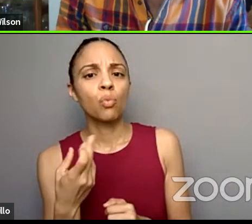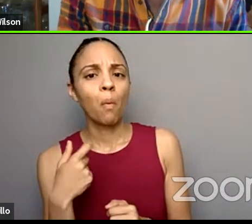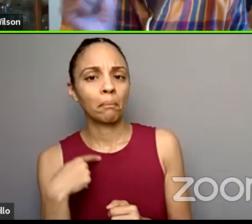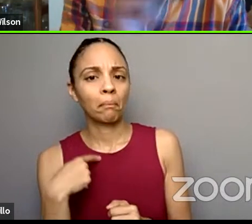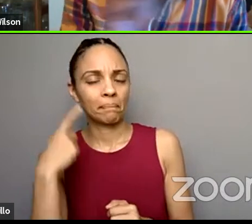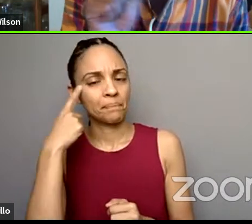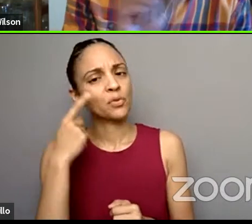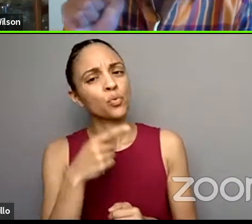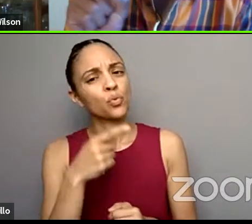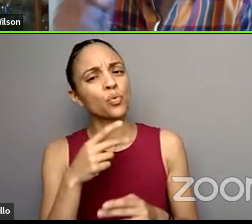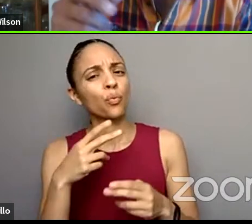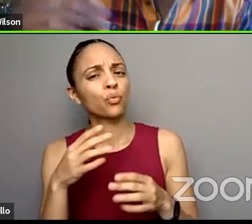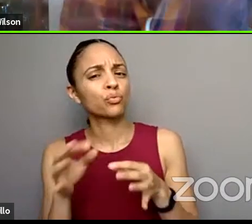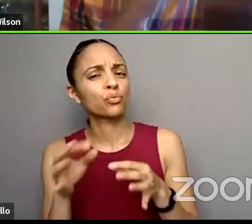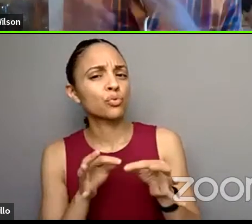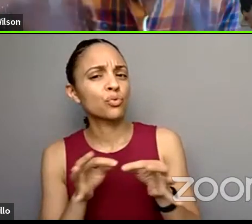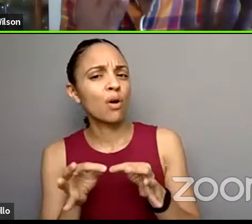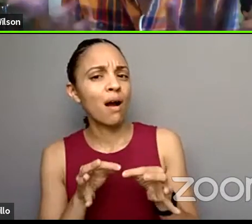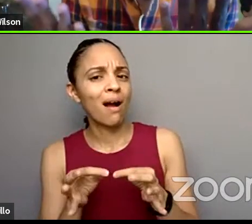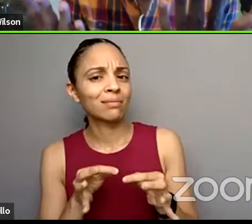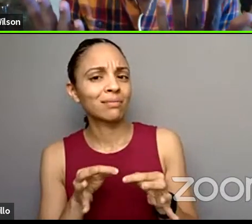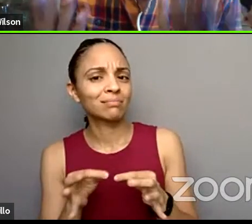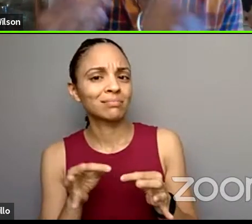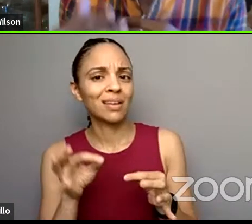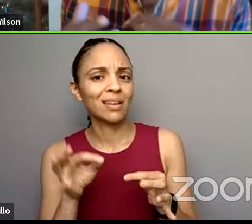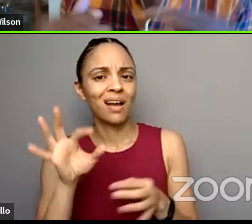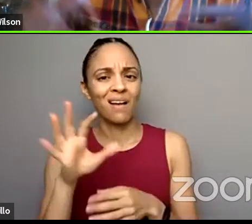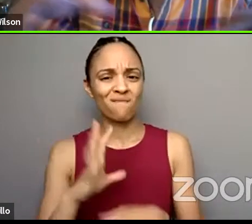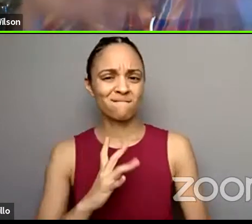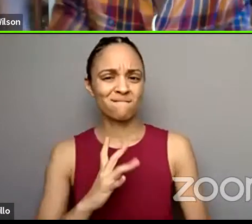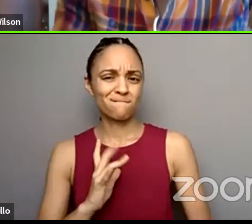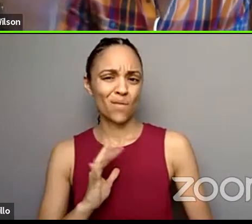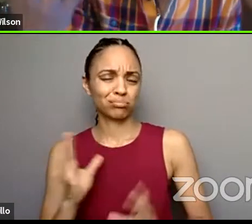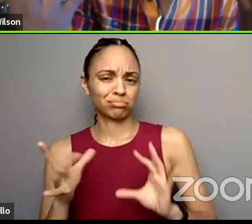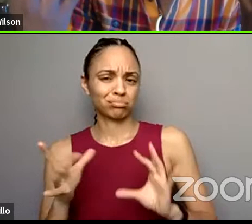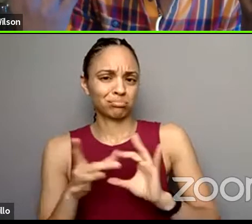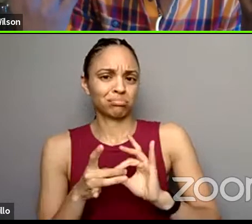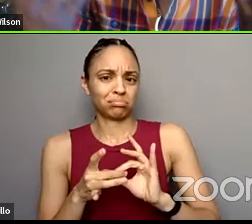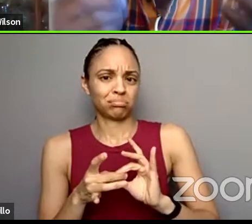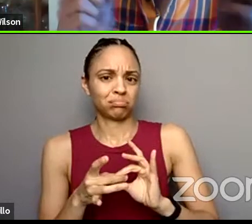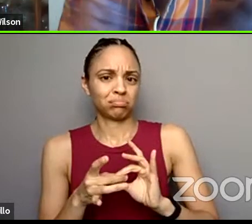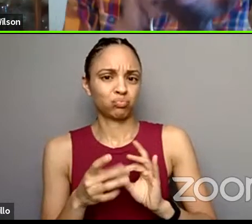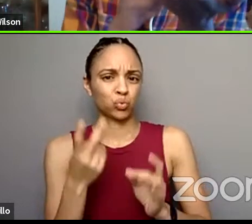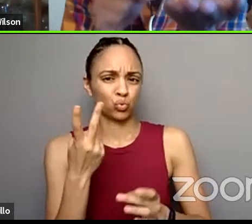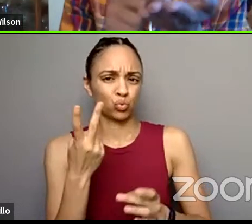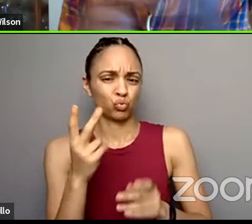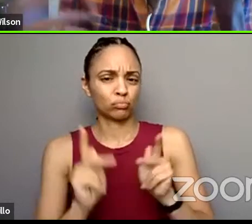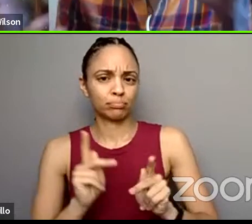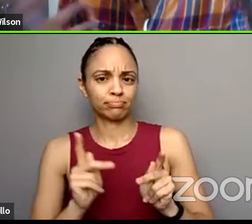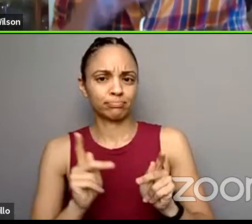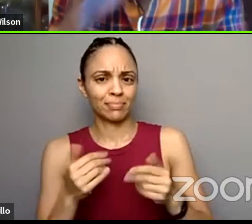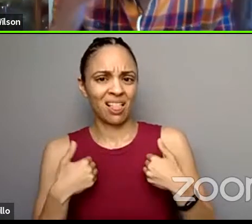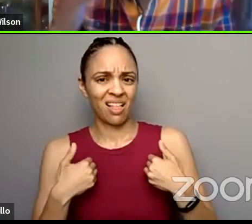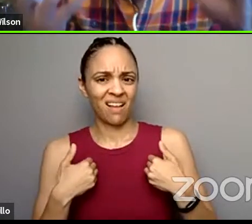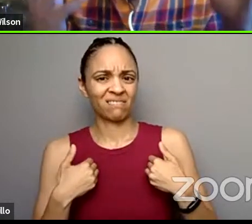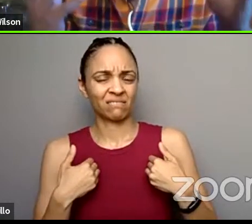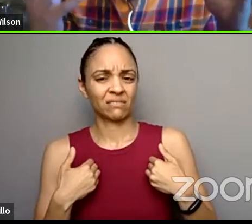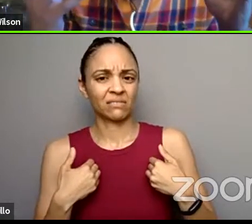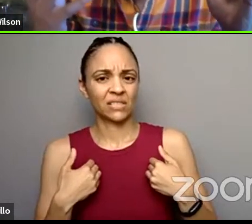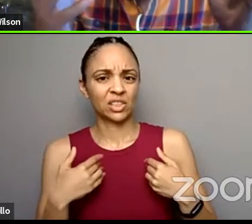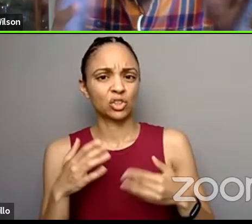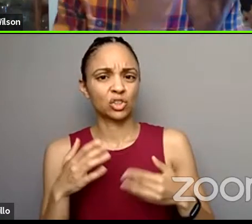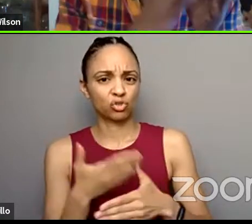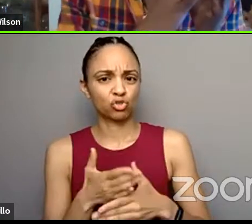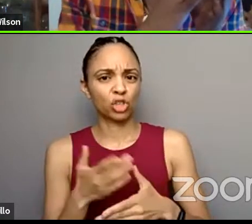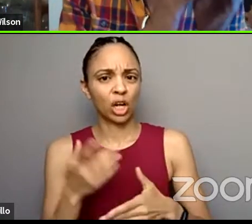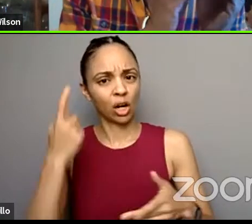Like it's a formal, like it's an agreement, right? Whereas your experience before wasn't, so when you,